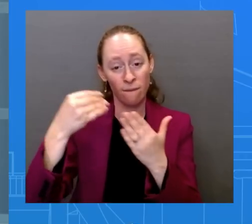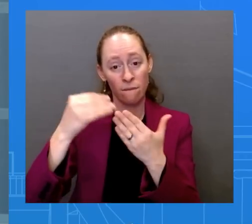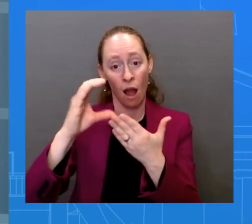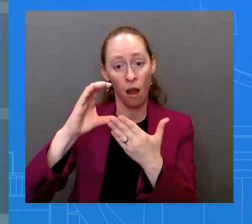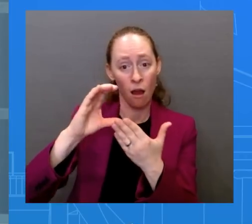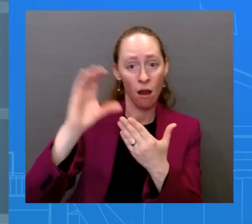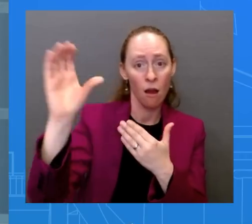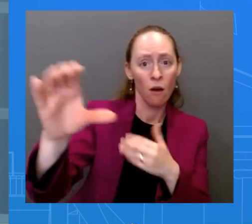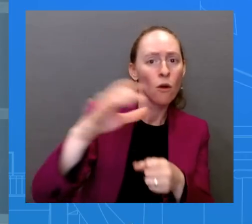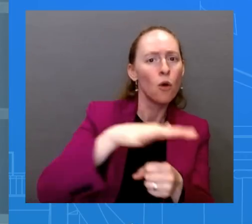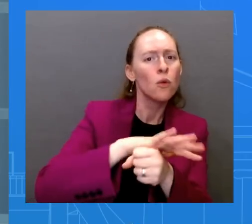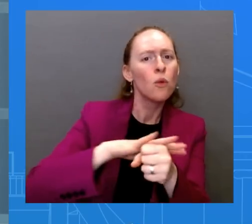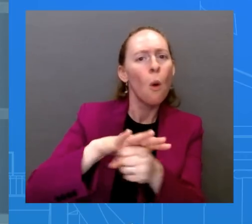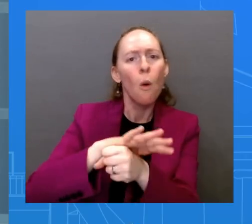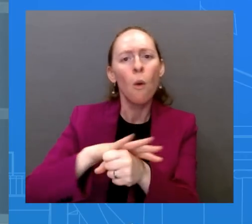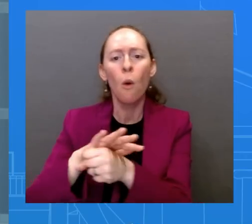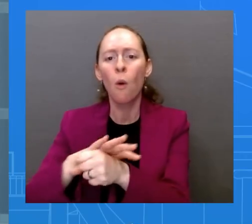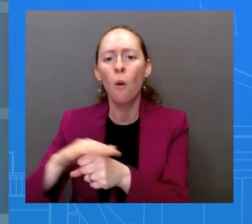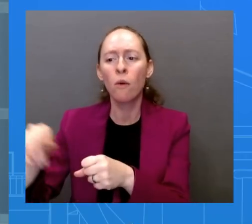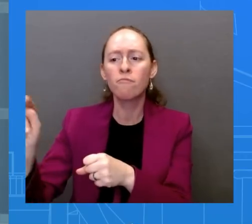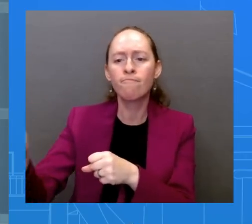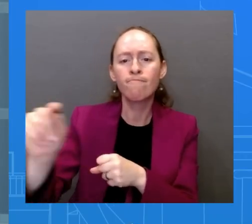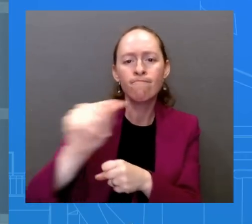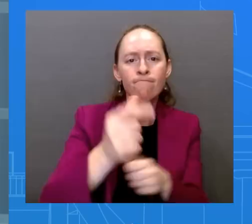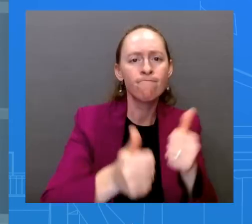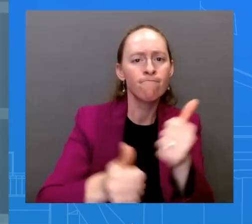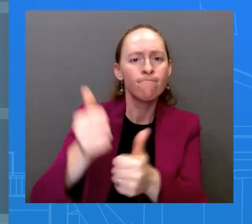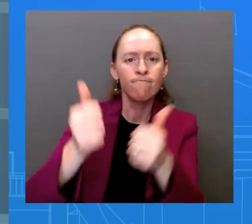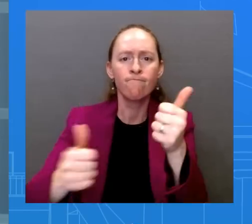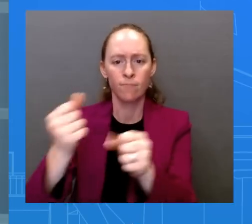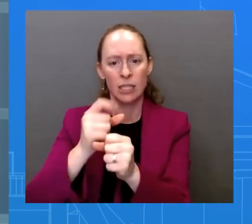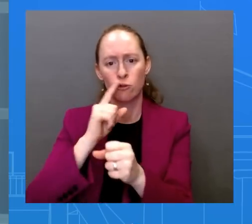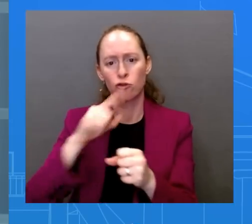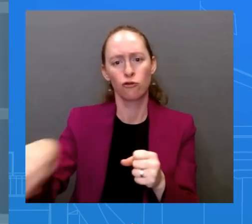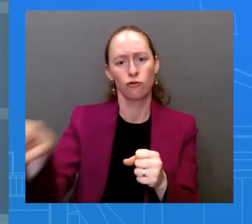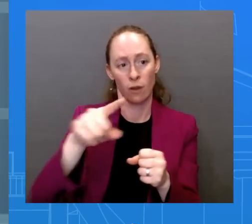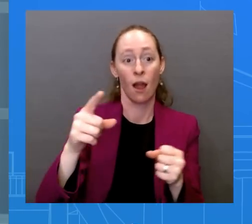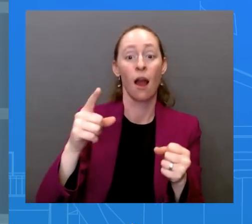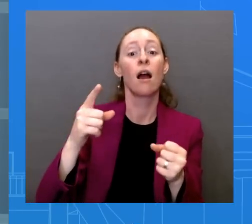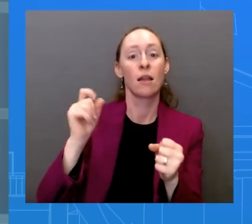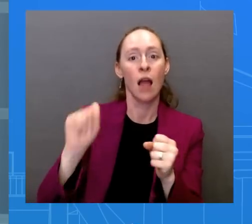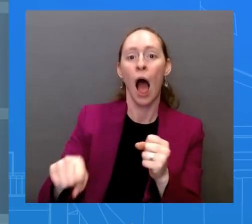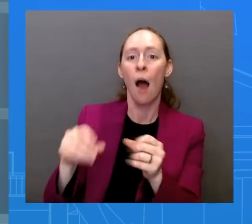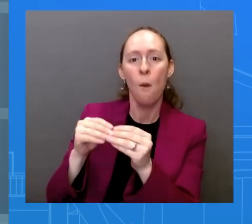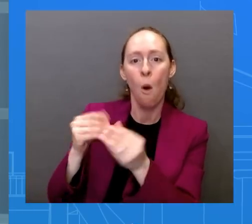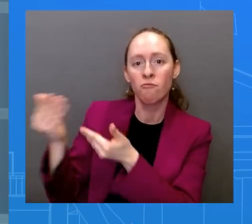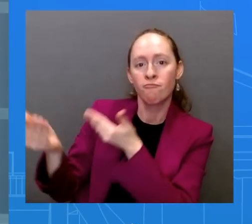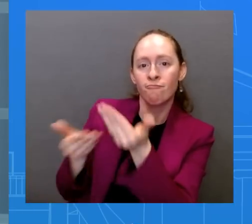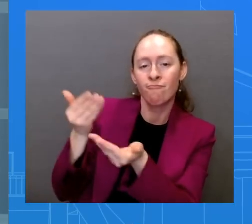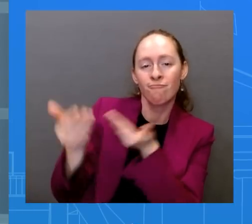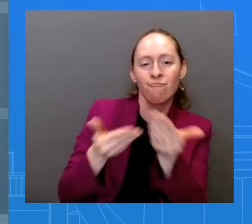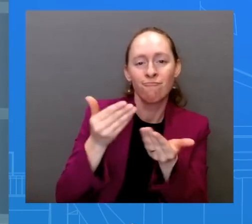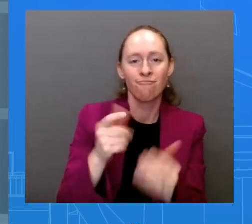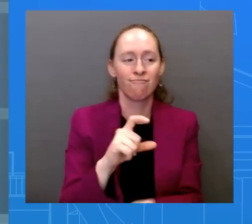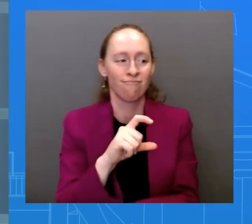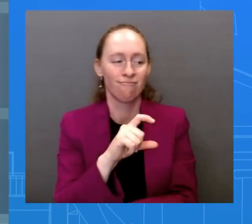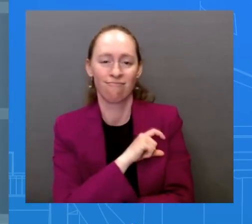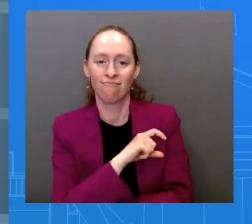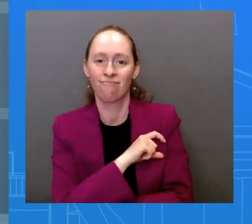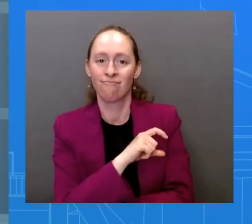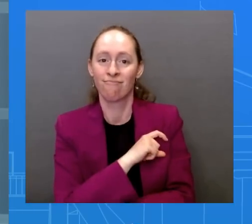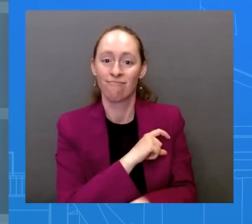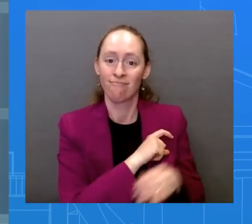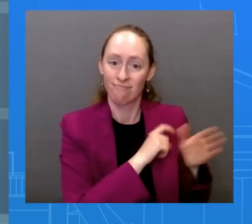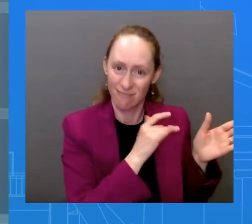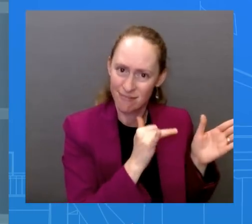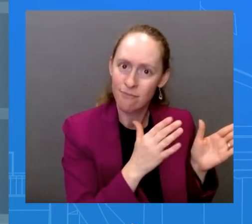cities to make sure that they were able to hire law enforcement, law officers. They were able to hire firefighters. They were able